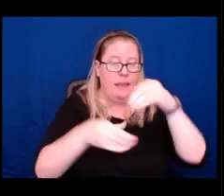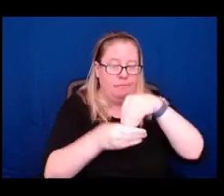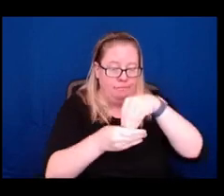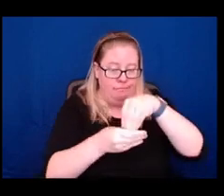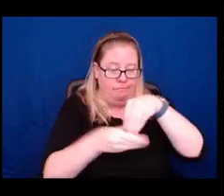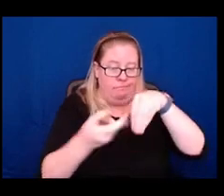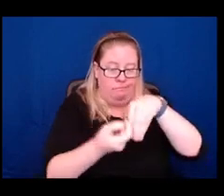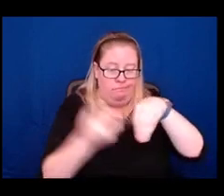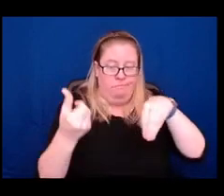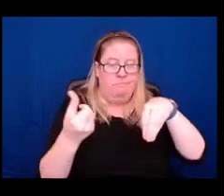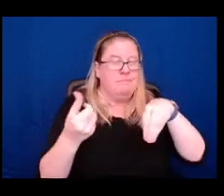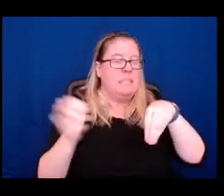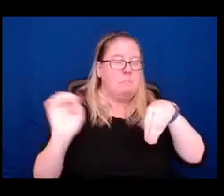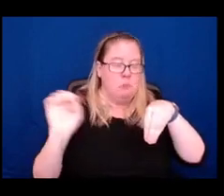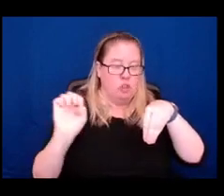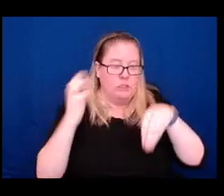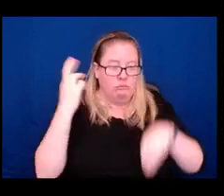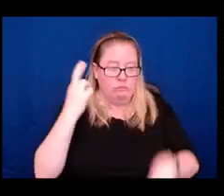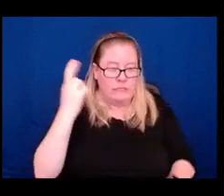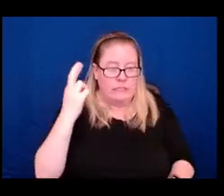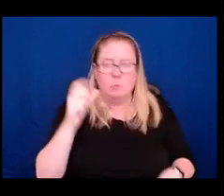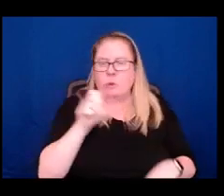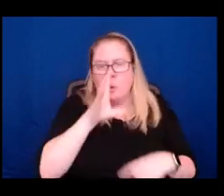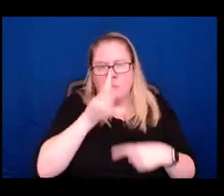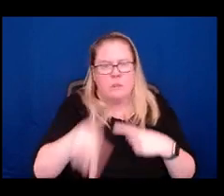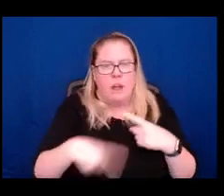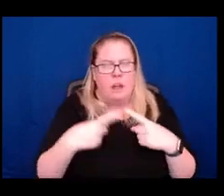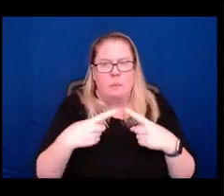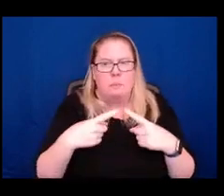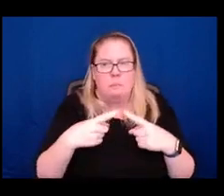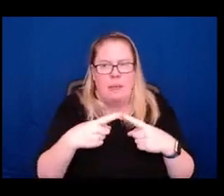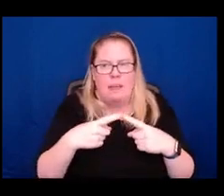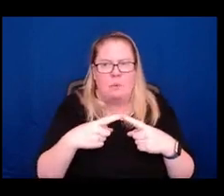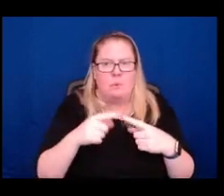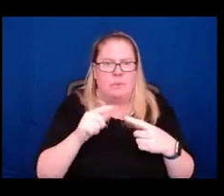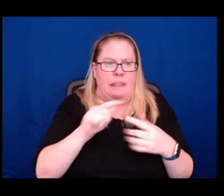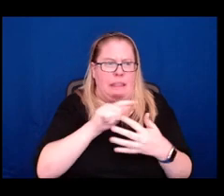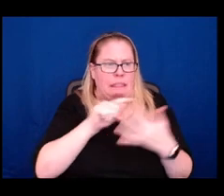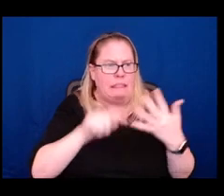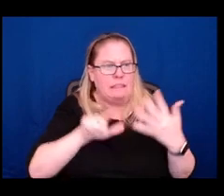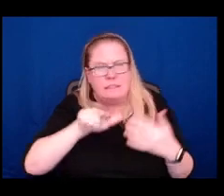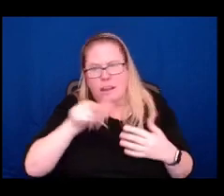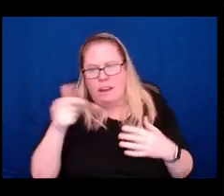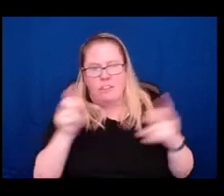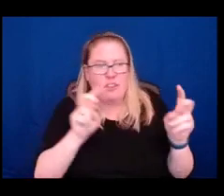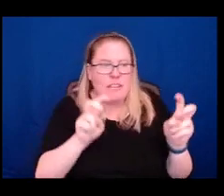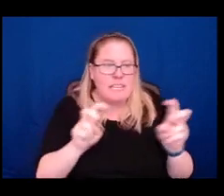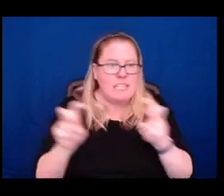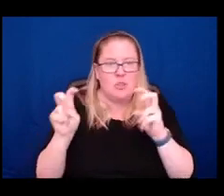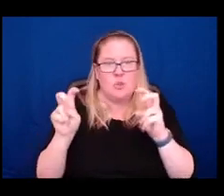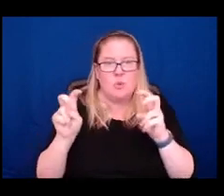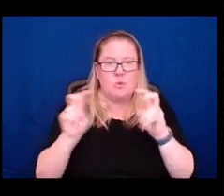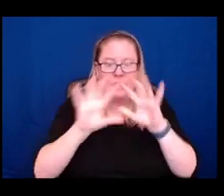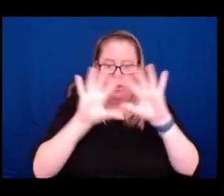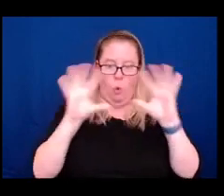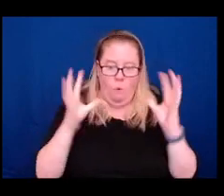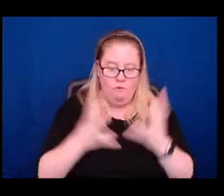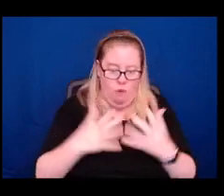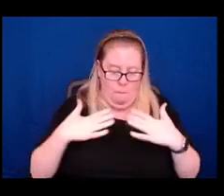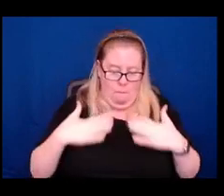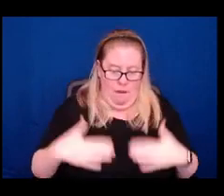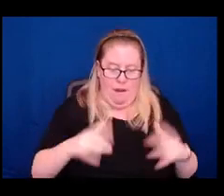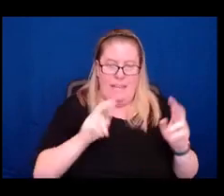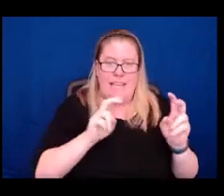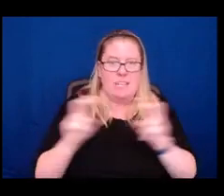of an emergency hysterectomy. And so we don't really talk about these other issues, you know, whole body